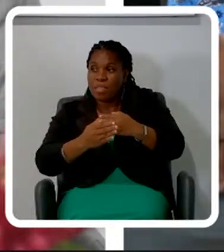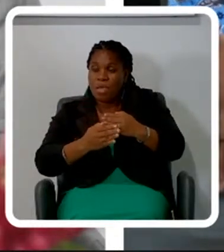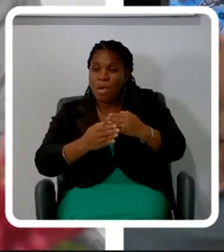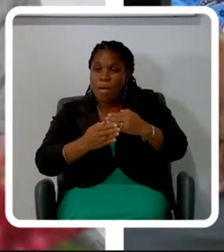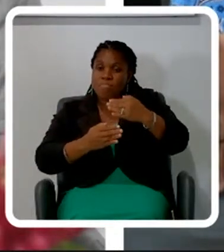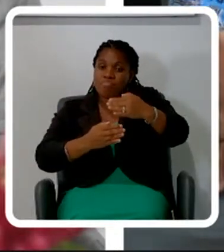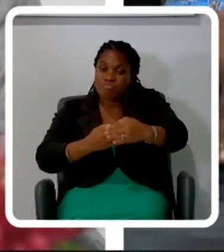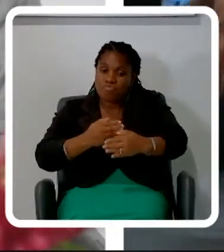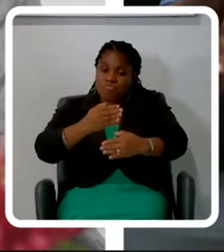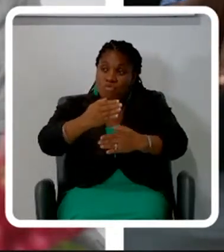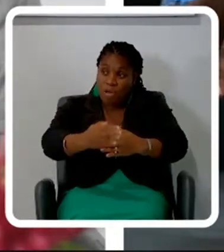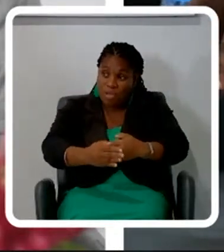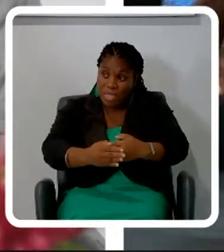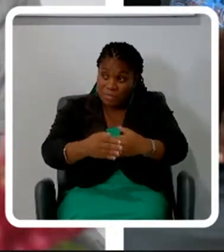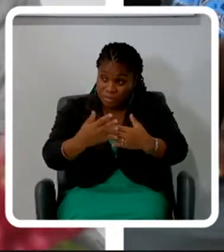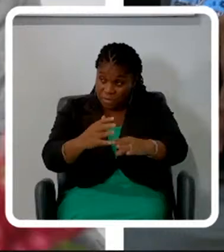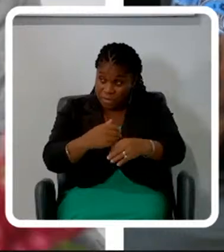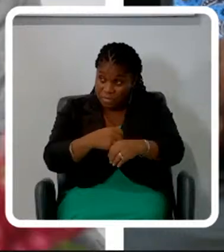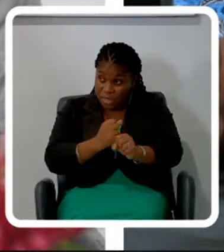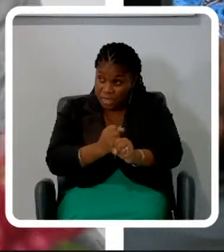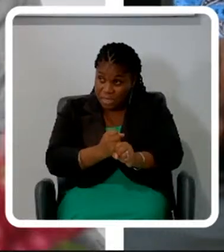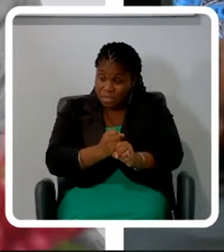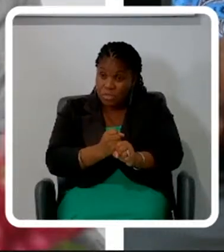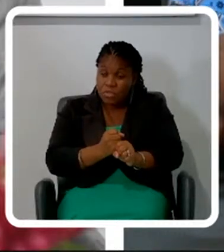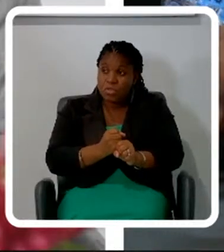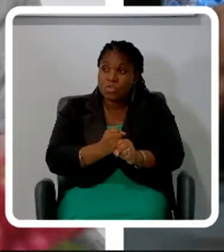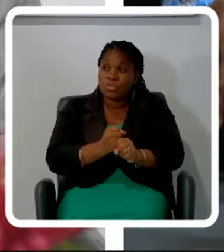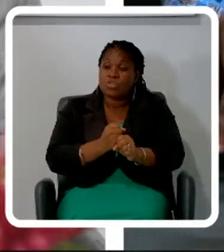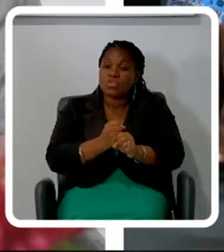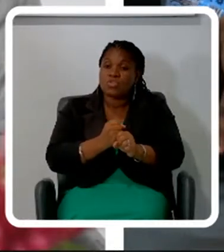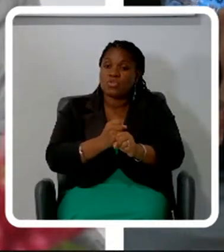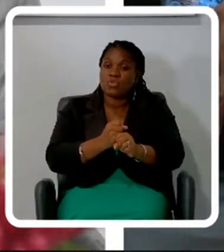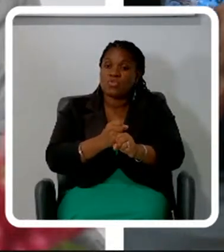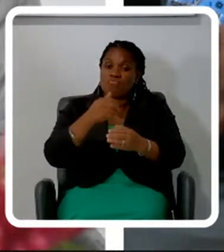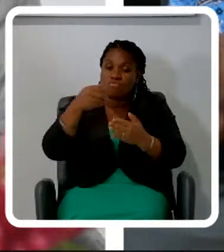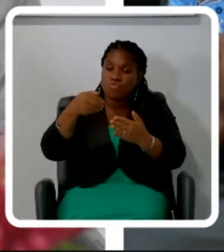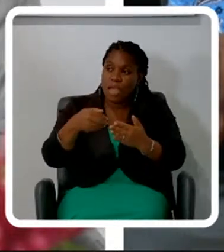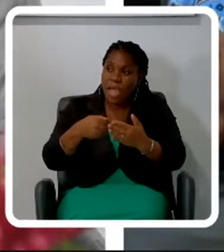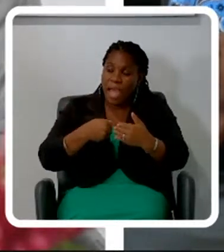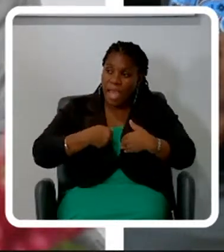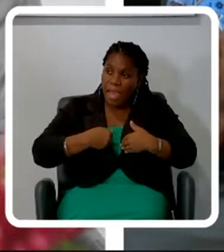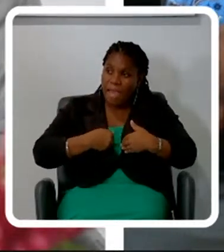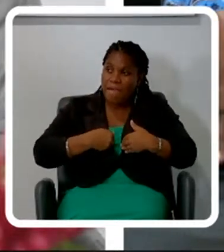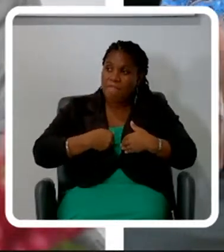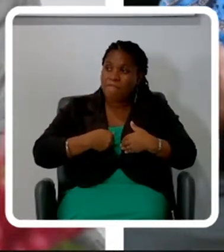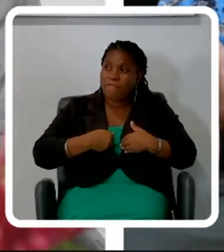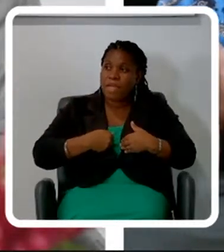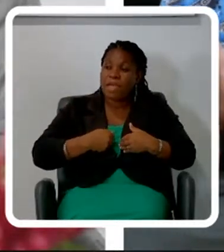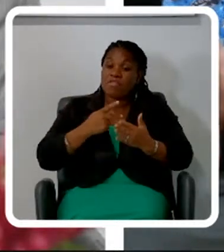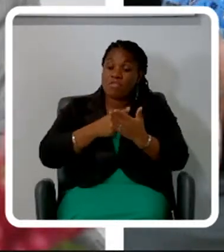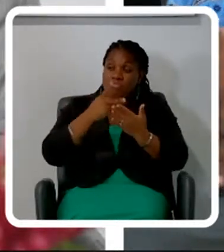two projects up and running again and becoming what they were supposed to be, a sort